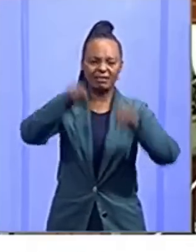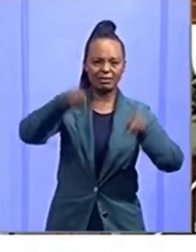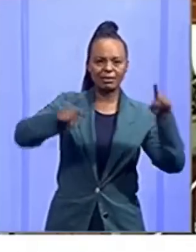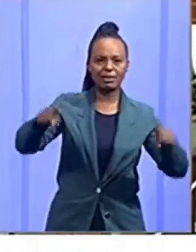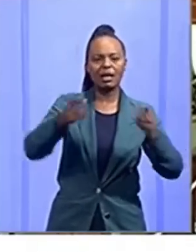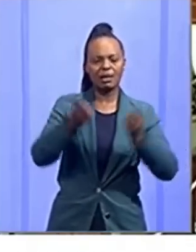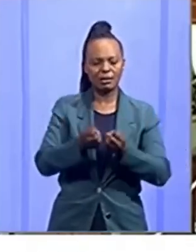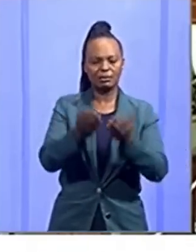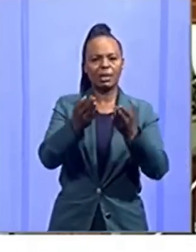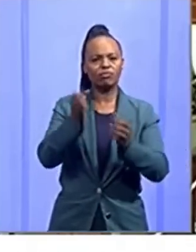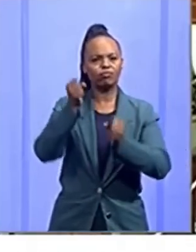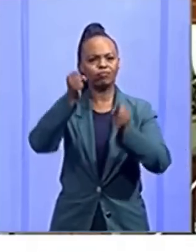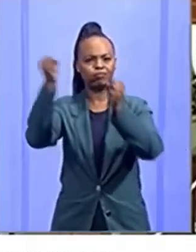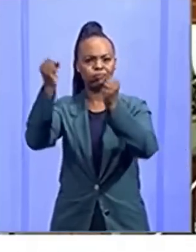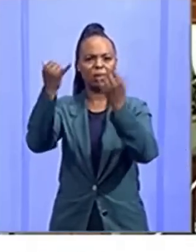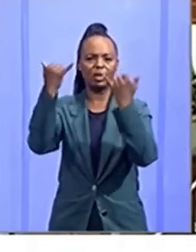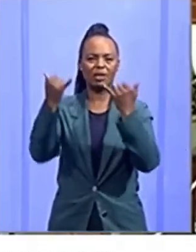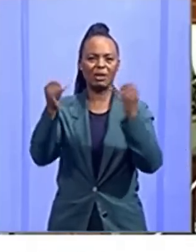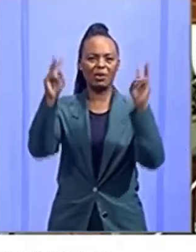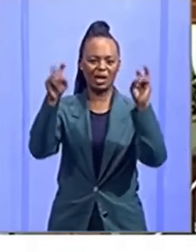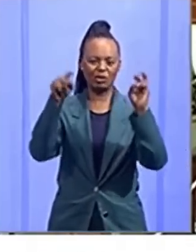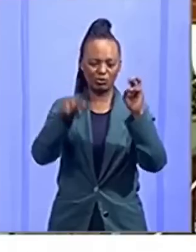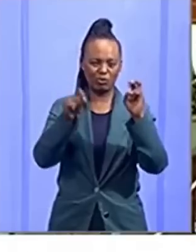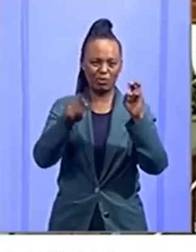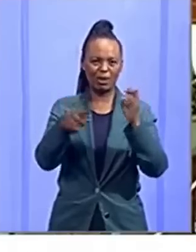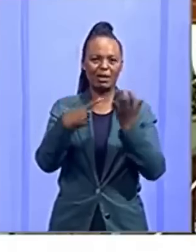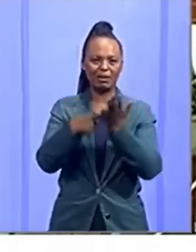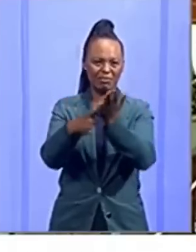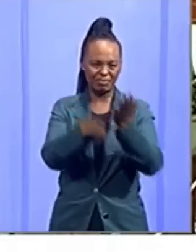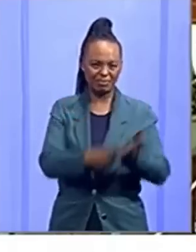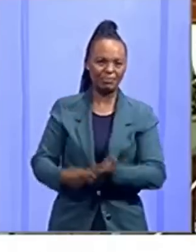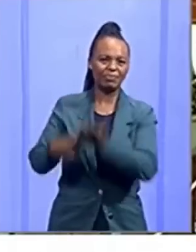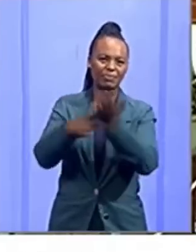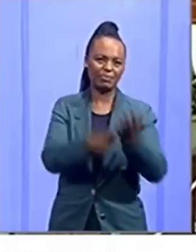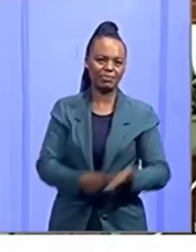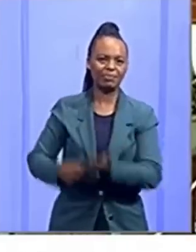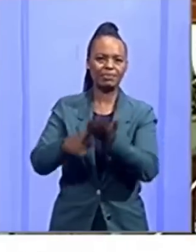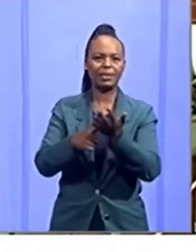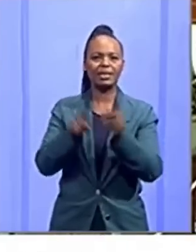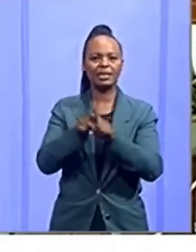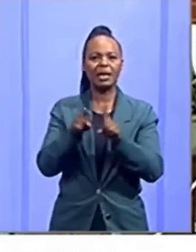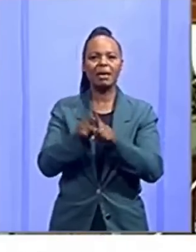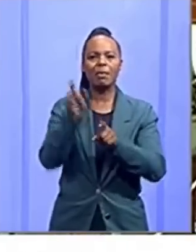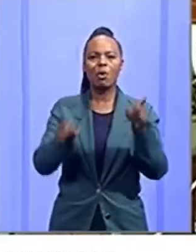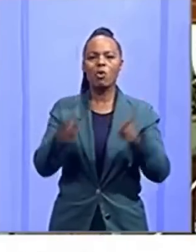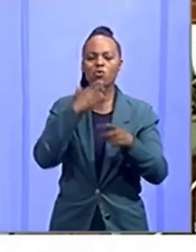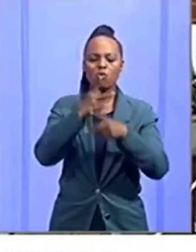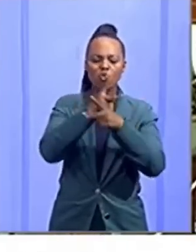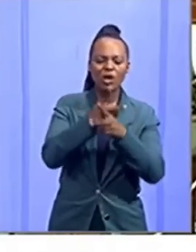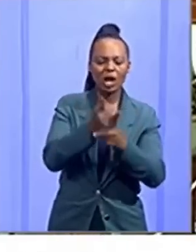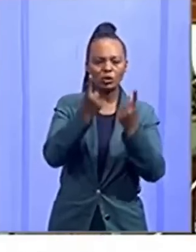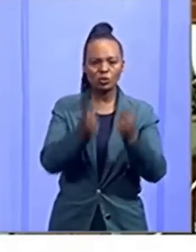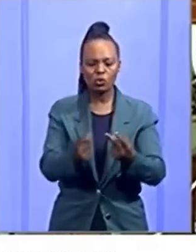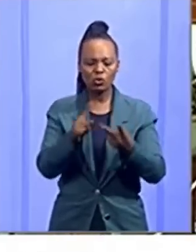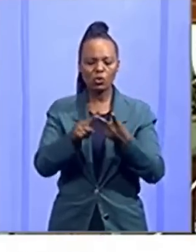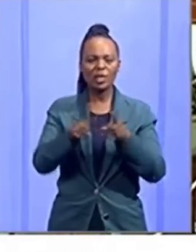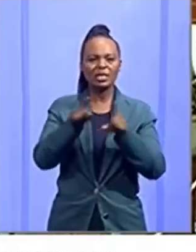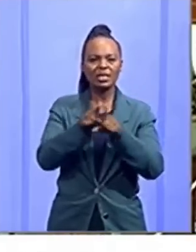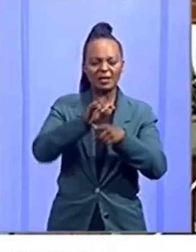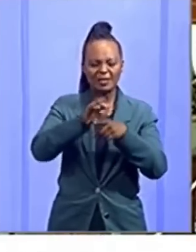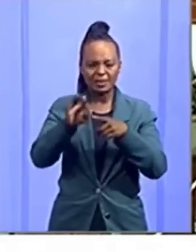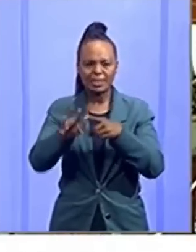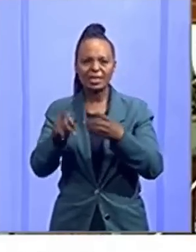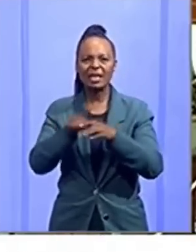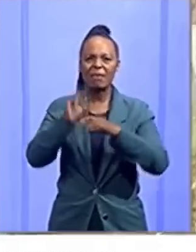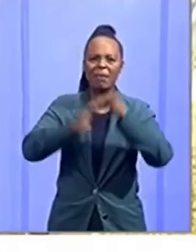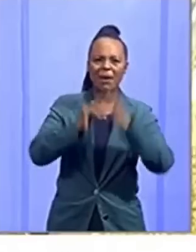ya yona motsoko mogolo ba renke le baki from bagashi le batho ba ile gore ba dira di product le batho ba ile gore ba kgona go dira ditena le